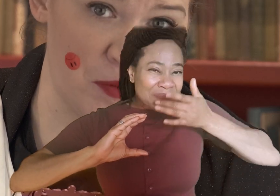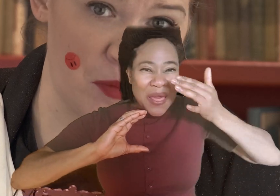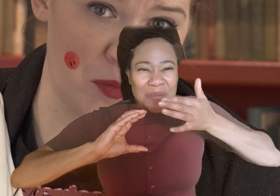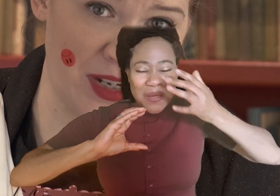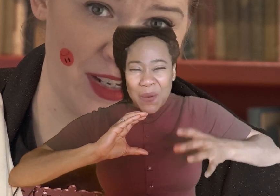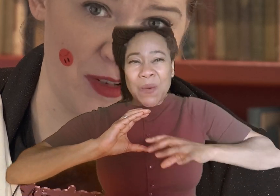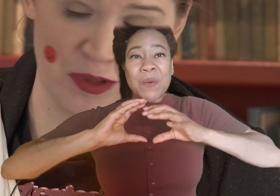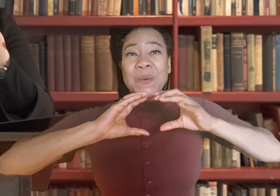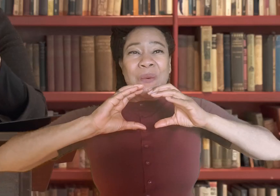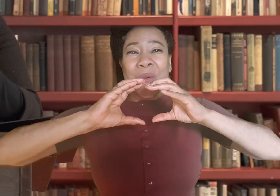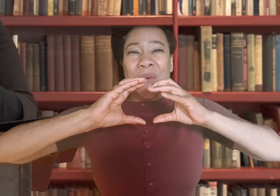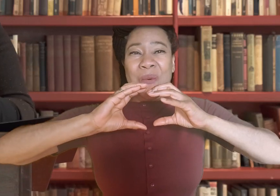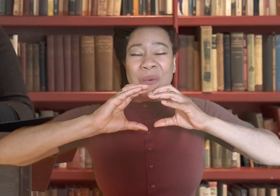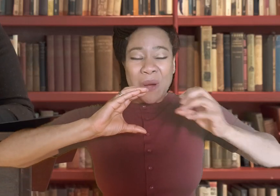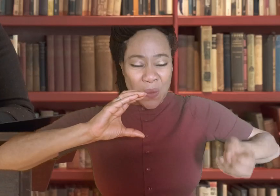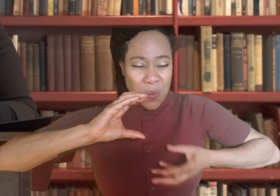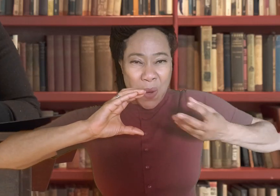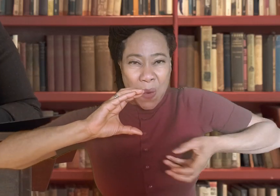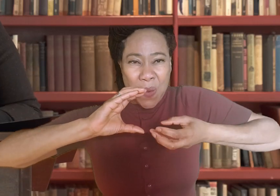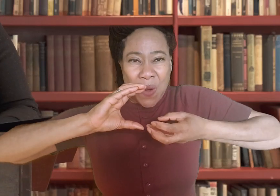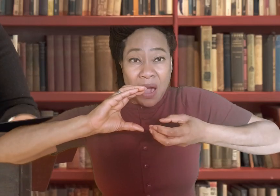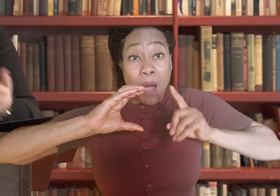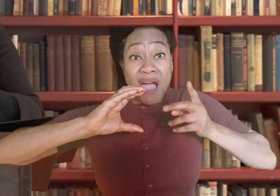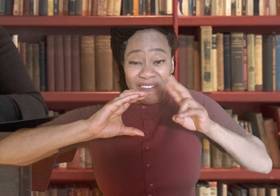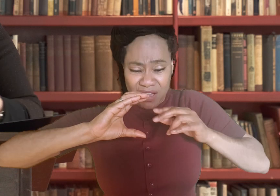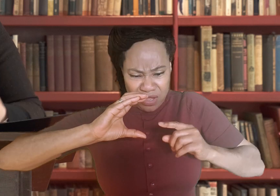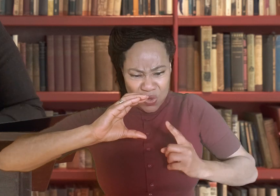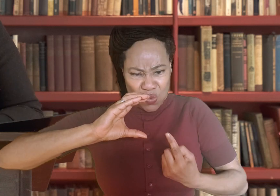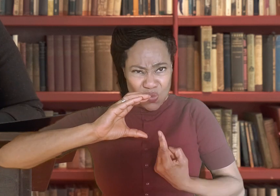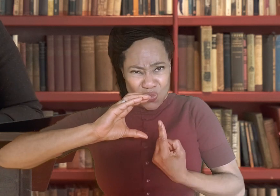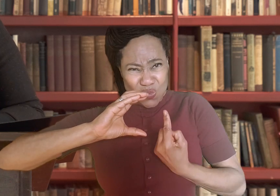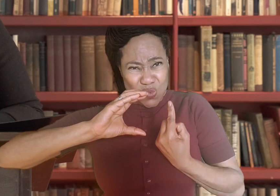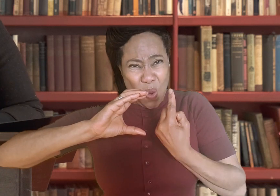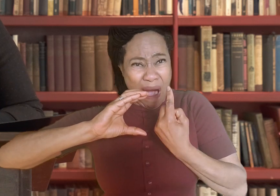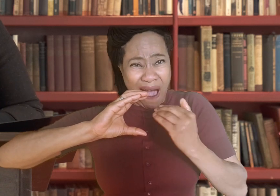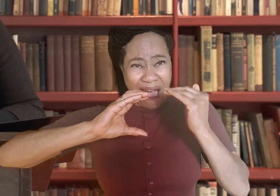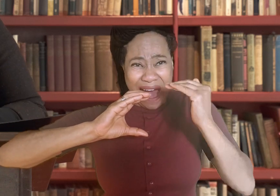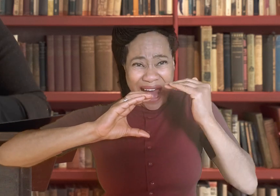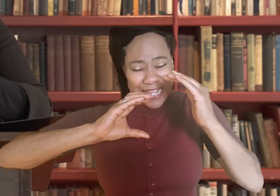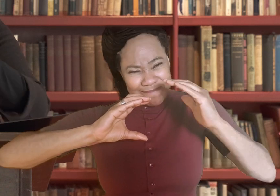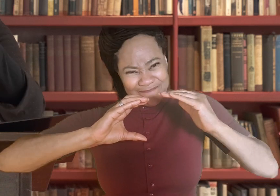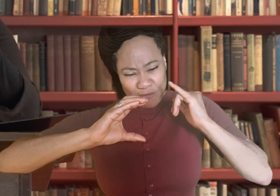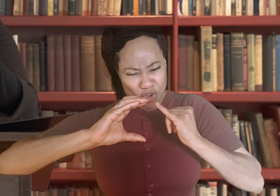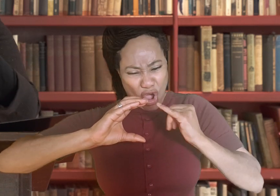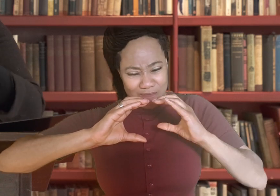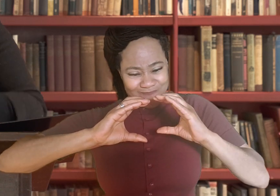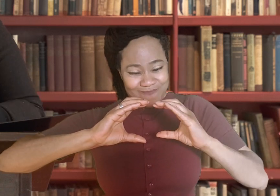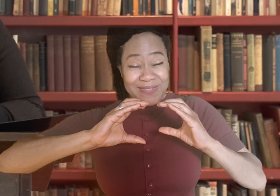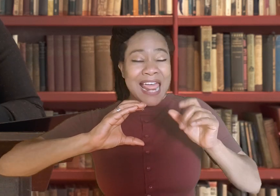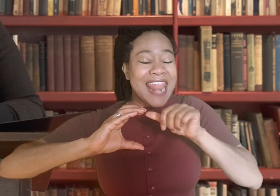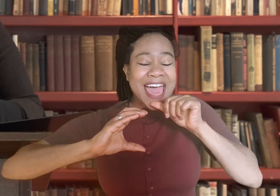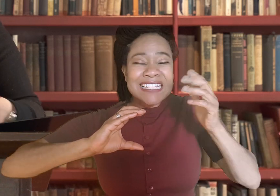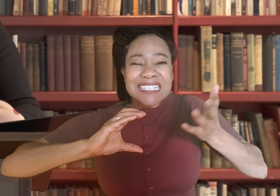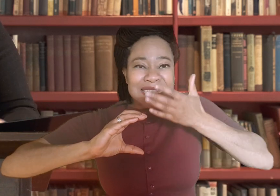stop it from coming back down. And if it was too high or just generally in the wrong place, you could burn